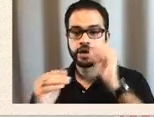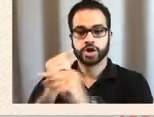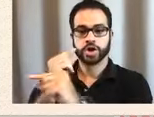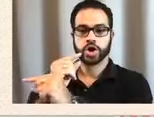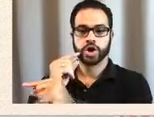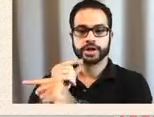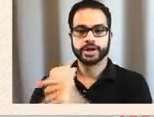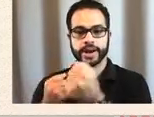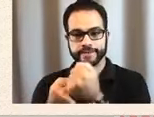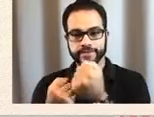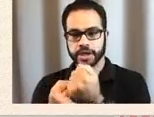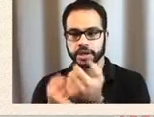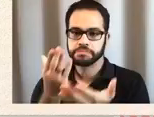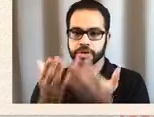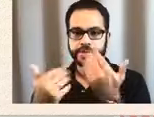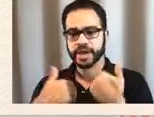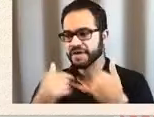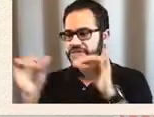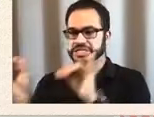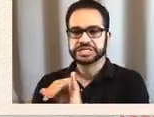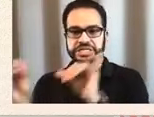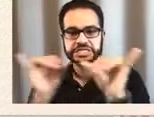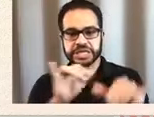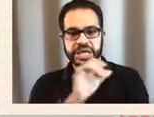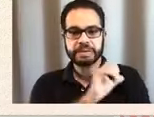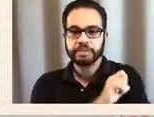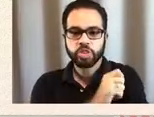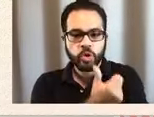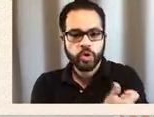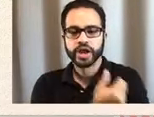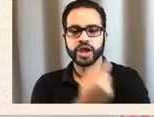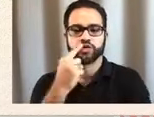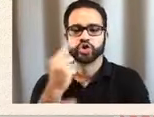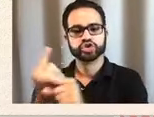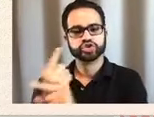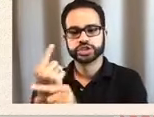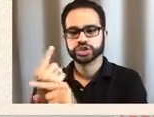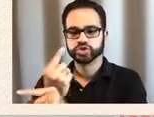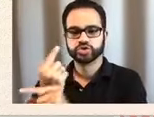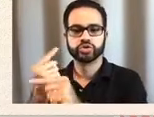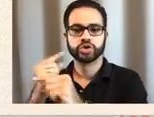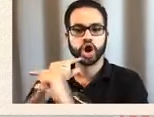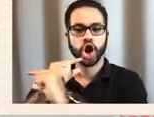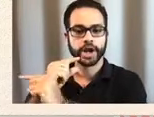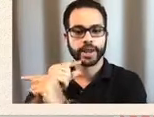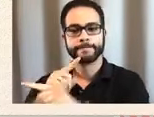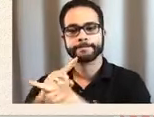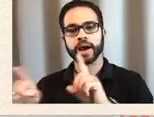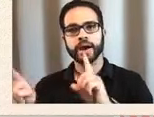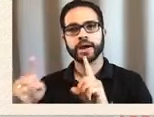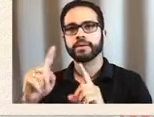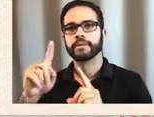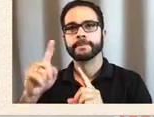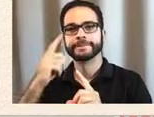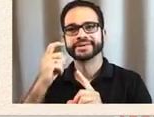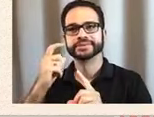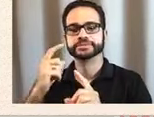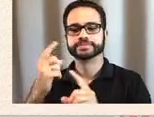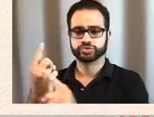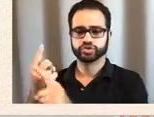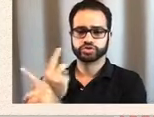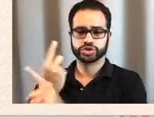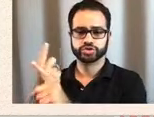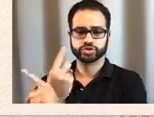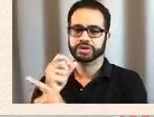duties, and responsibilities as a traditional guardianship. So just because some traditional guardianship isn't somehow better